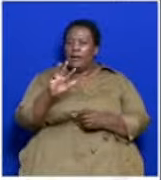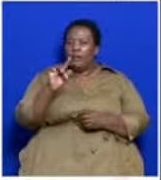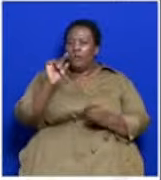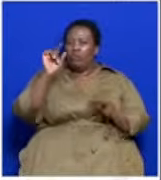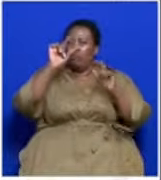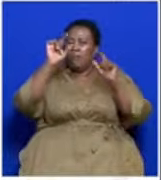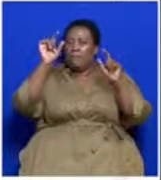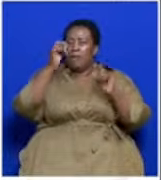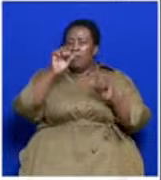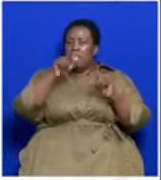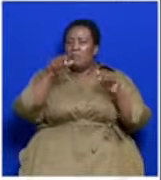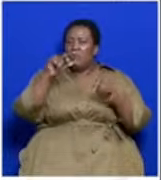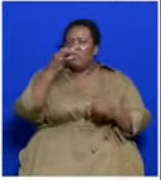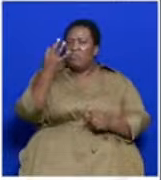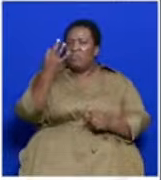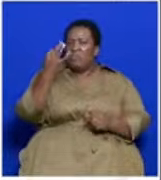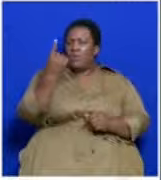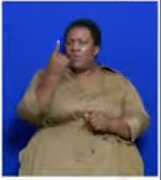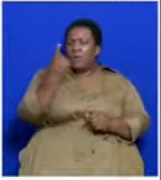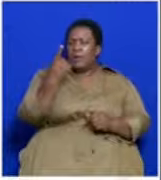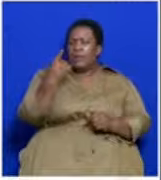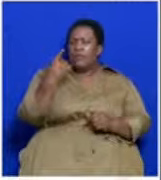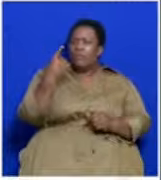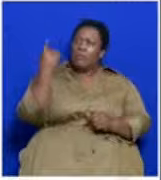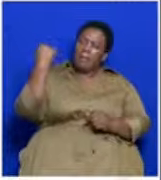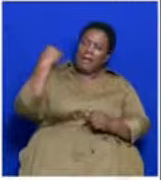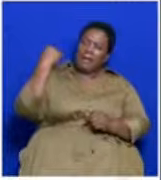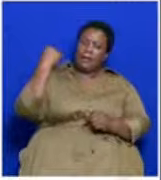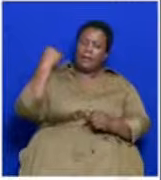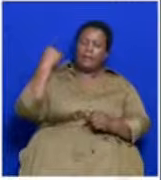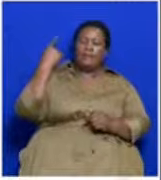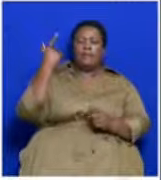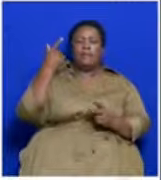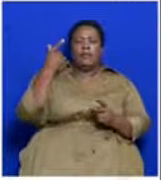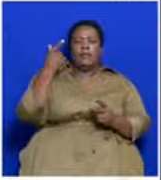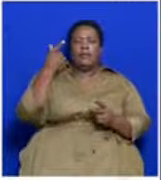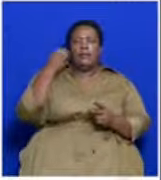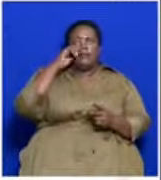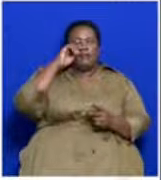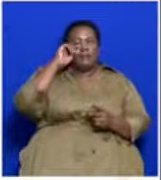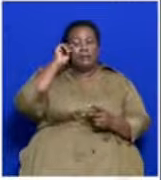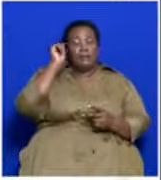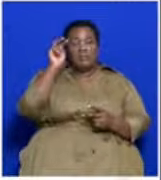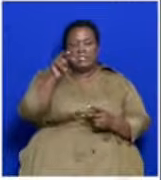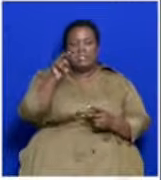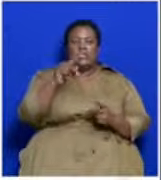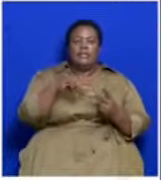one with their back to us, but there are 2 gentlemen who now appear to be wearing blue.